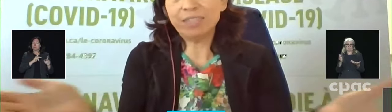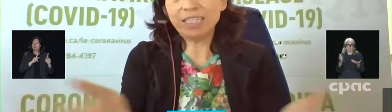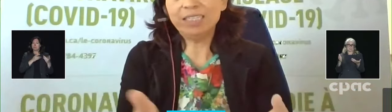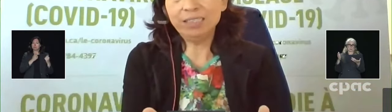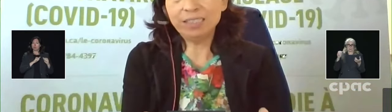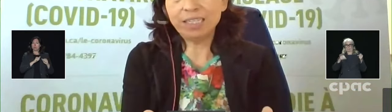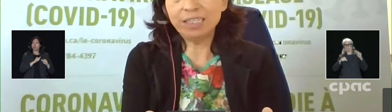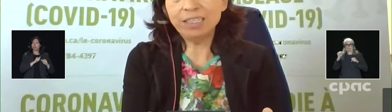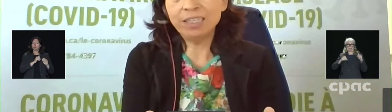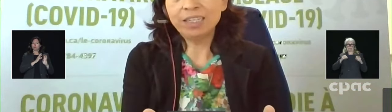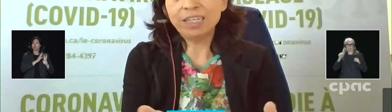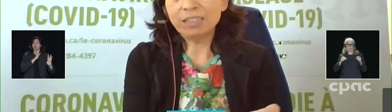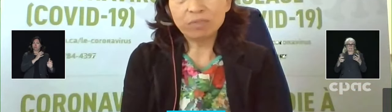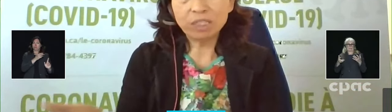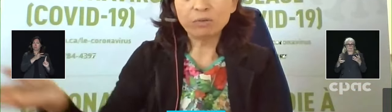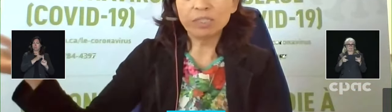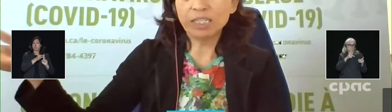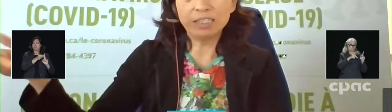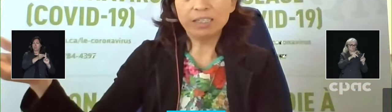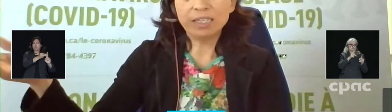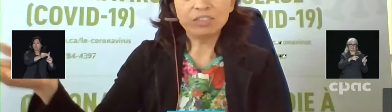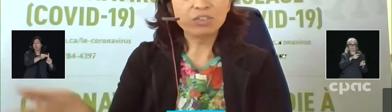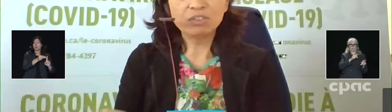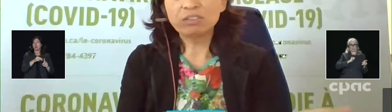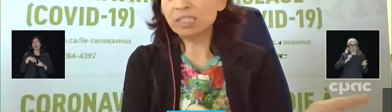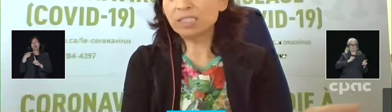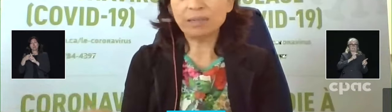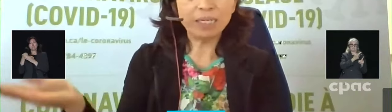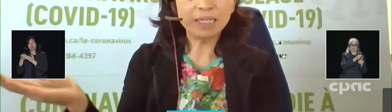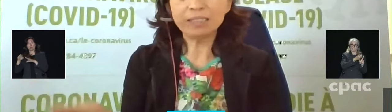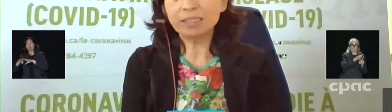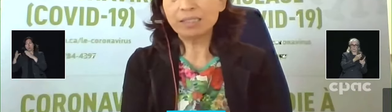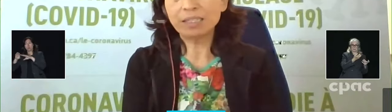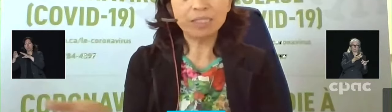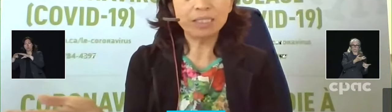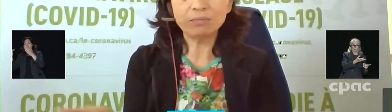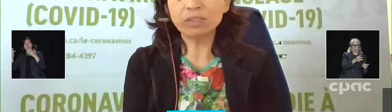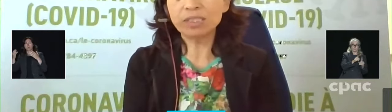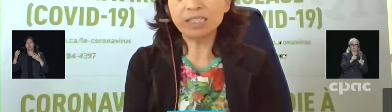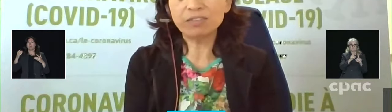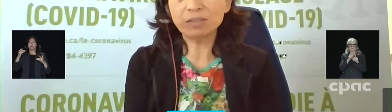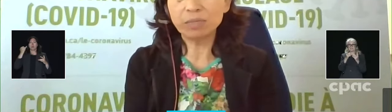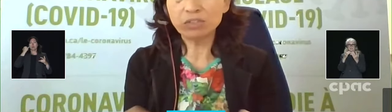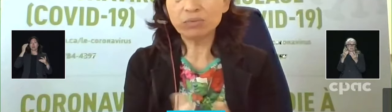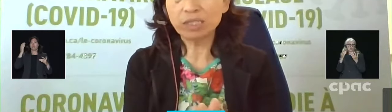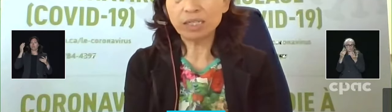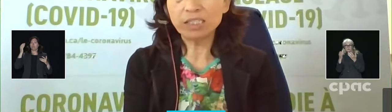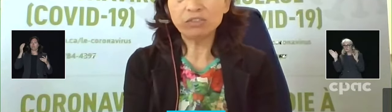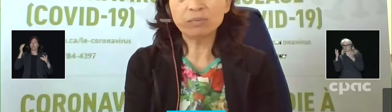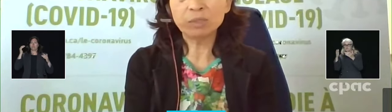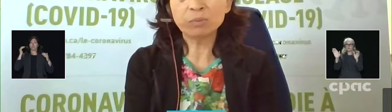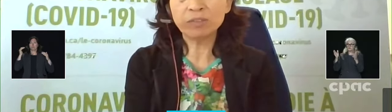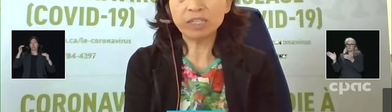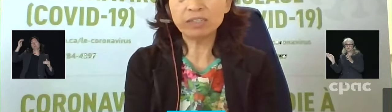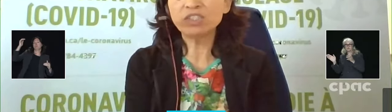get the vaccines in and reopening. As soon as that balance is tipped, and it wouldn't take very much with a